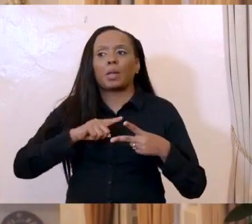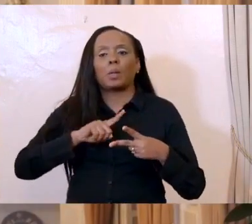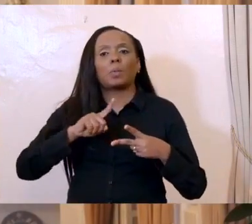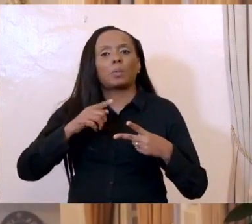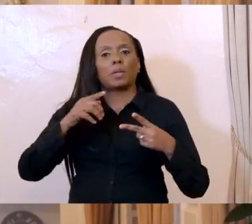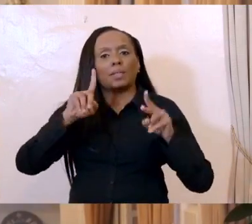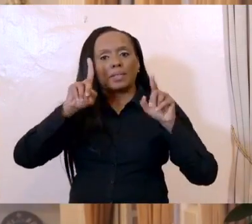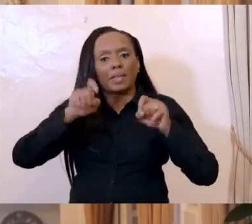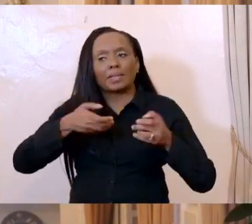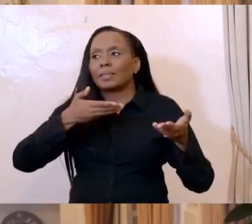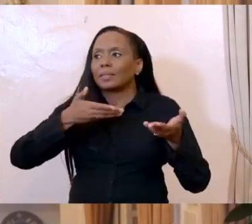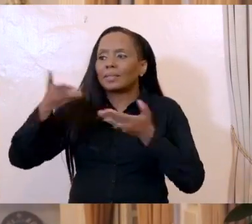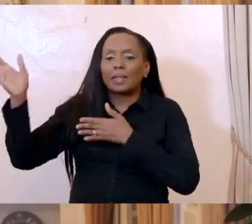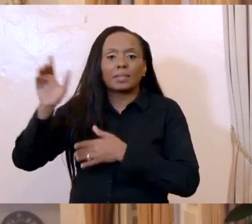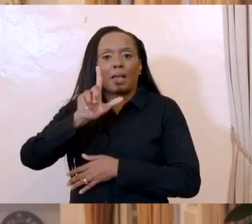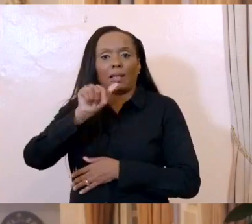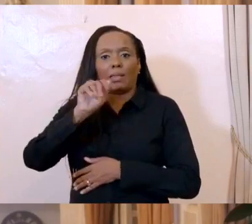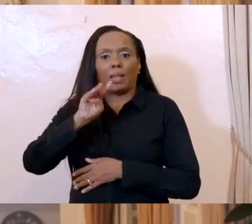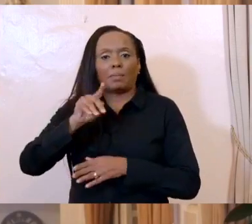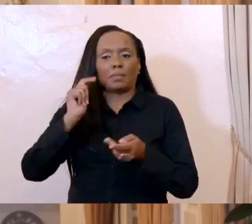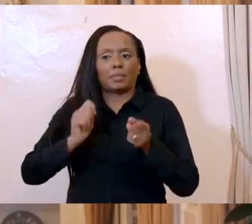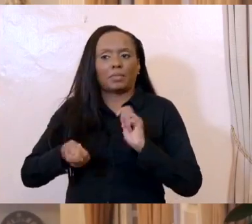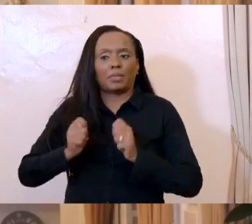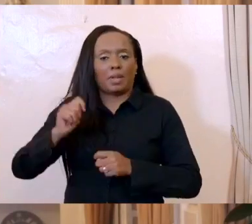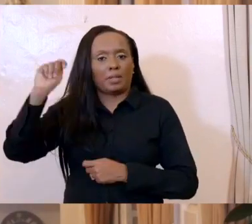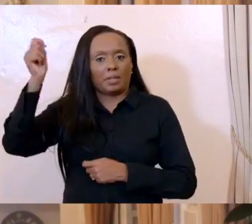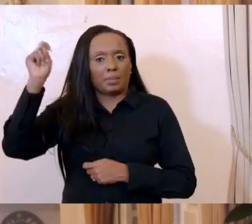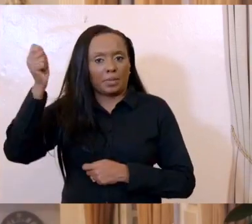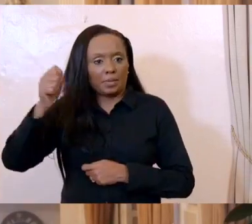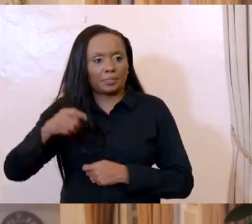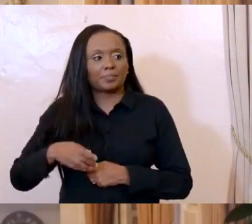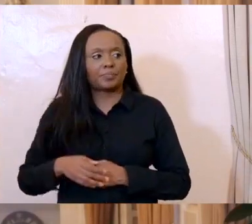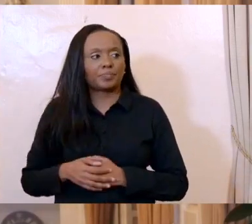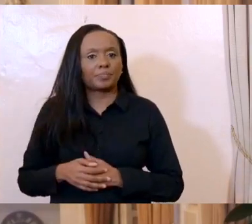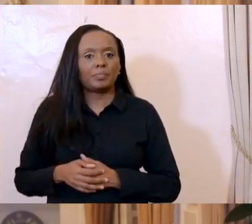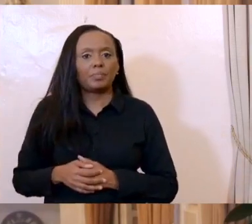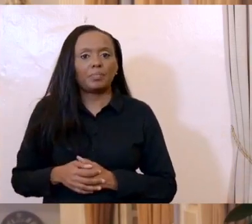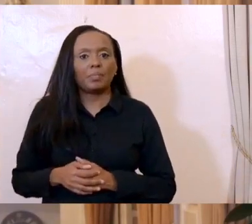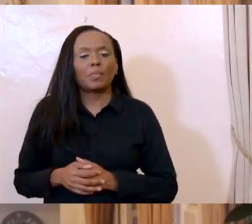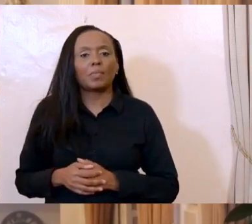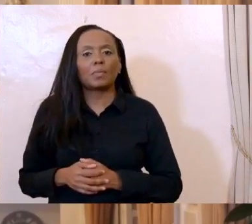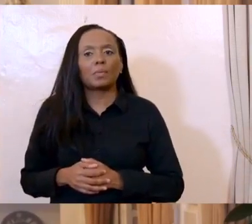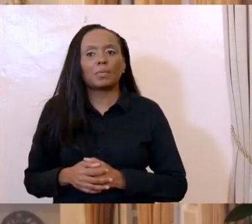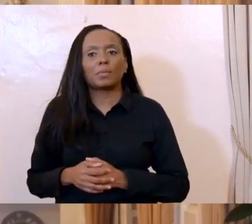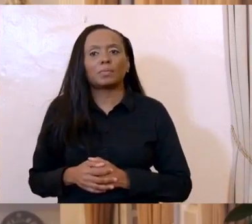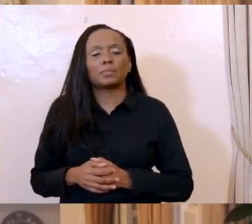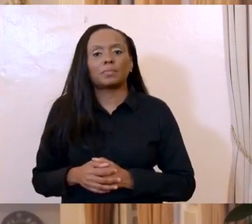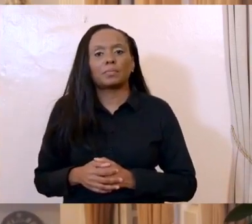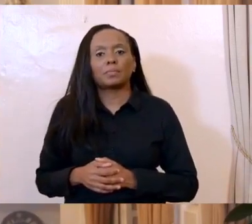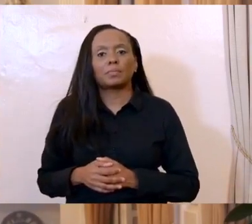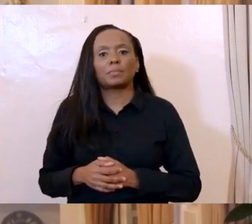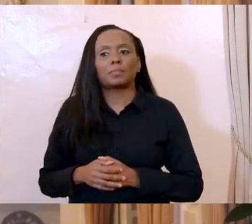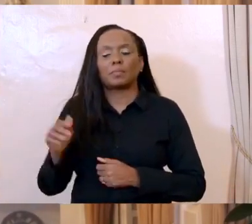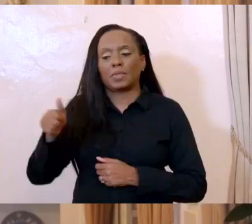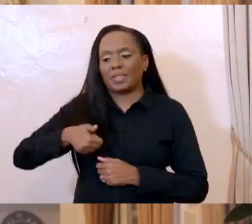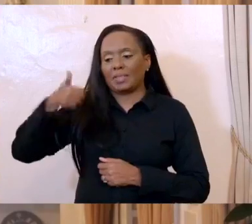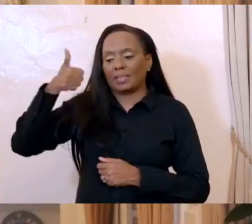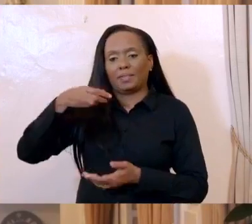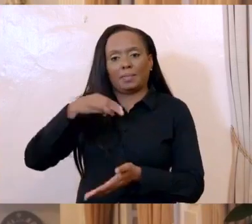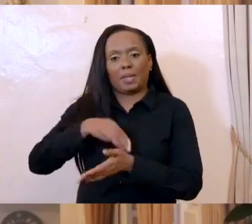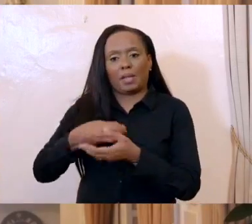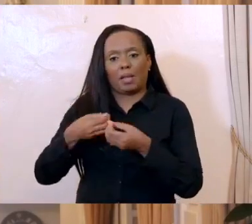Tobago, and the officials at the Best Dos Santos lab, as well as the Chief Medical